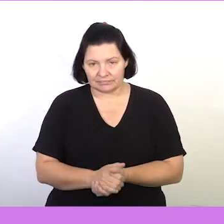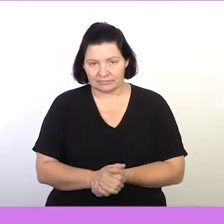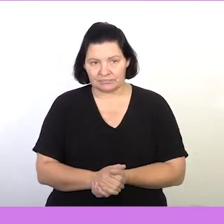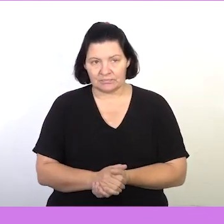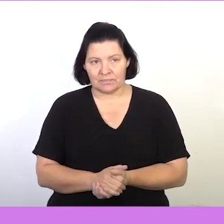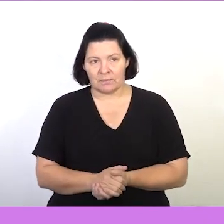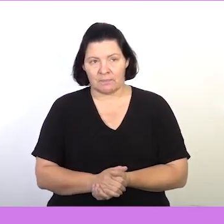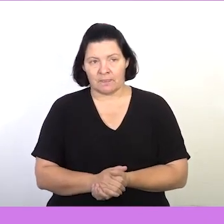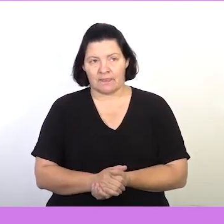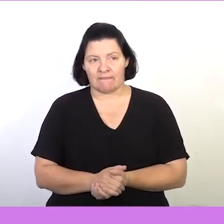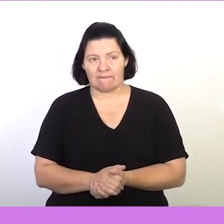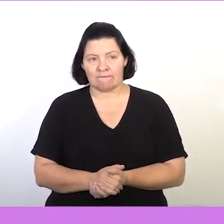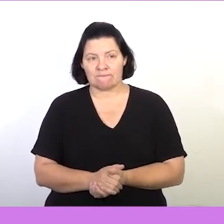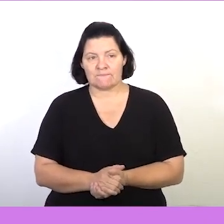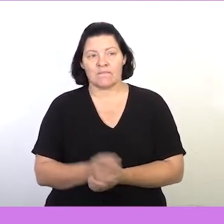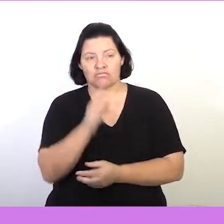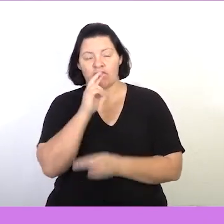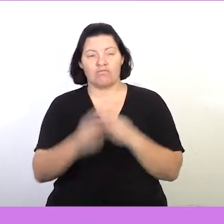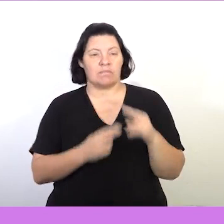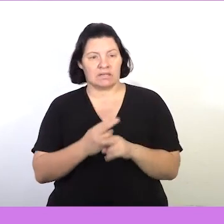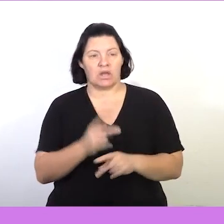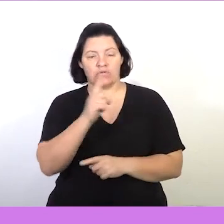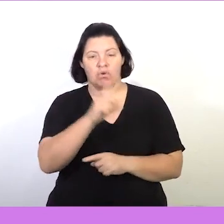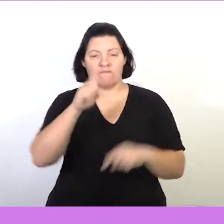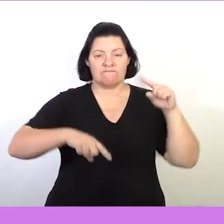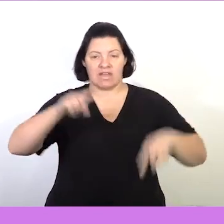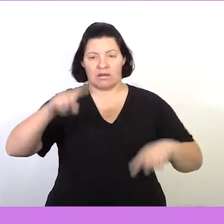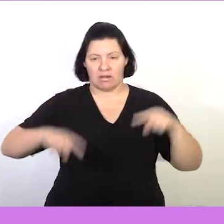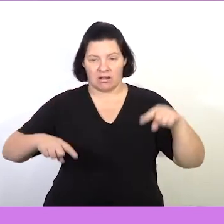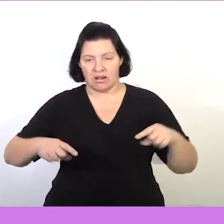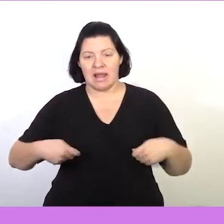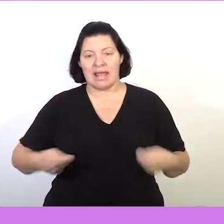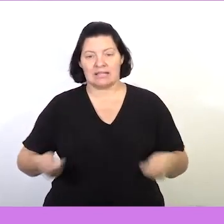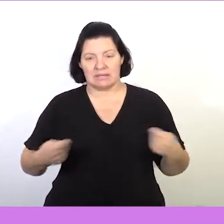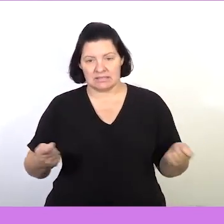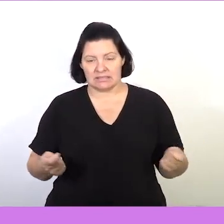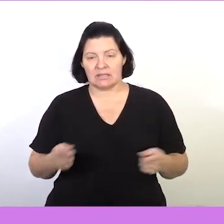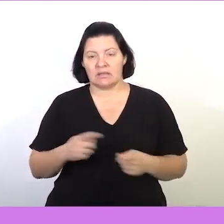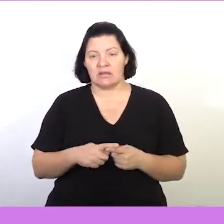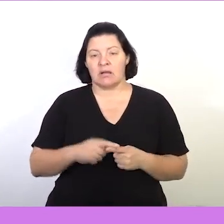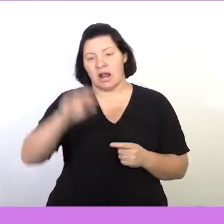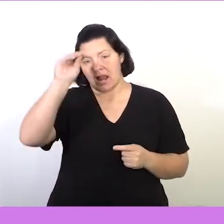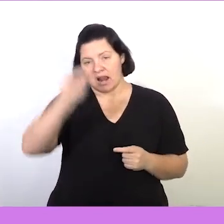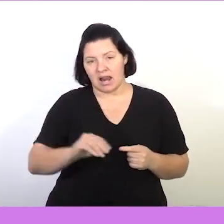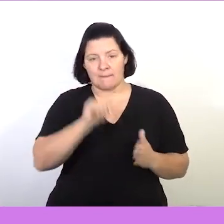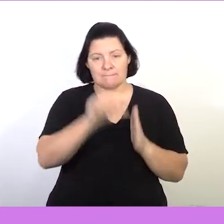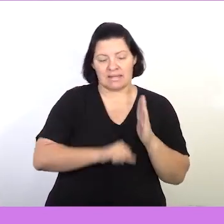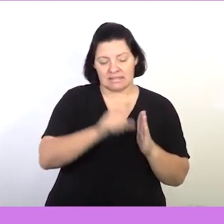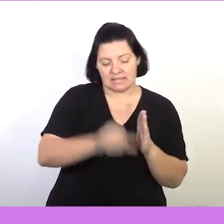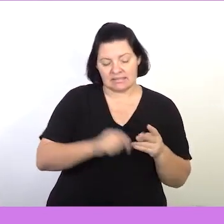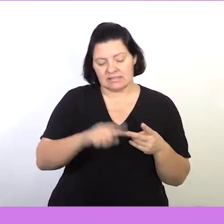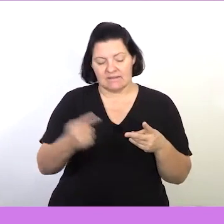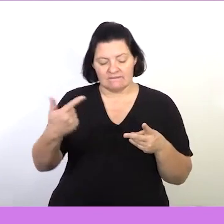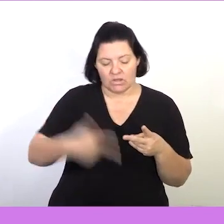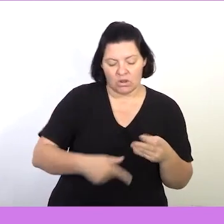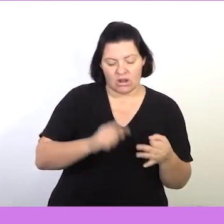your fixed expenses. Okay, so just to repeat that, your variable cost or variable expenses will be all the maintenance cost